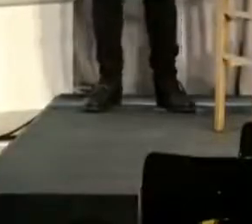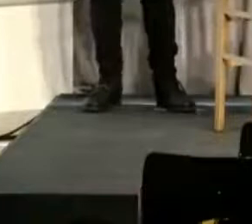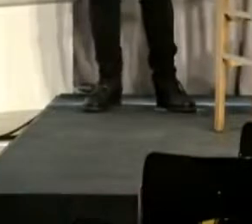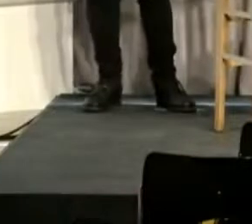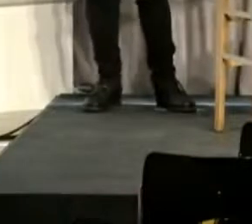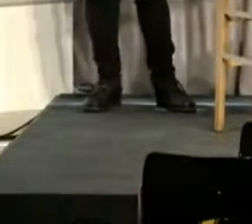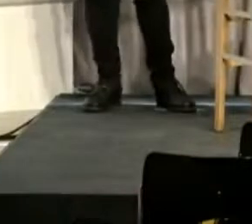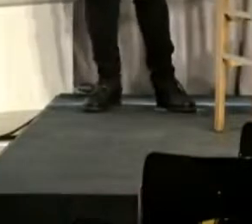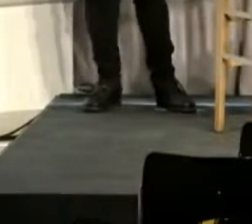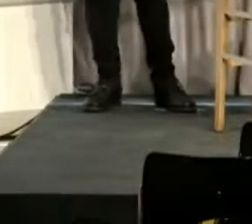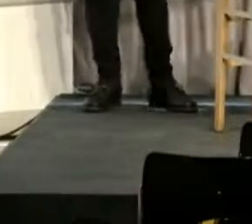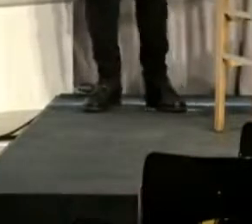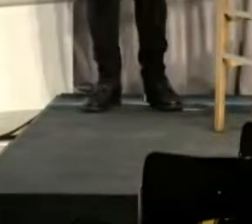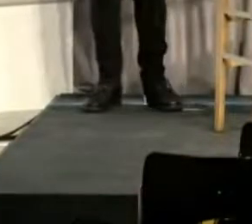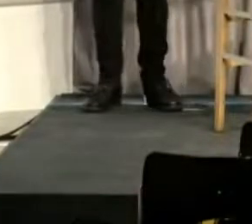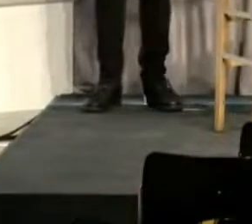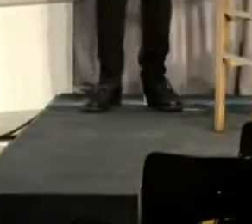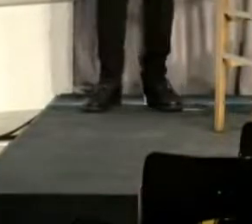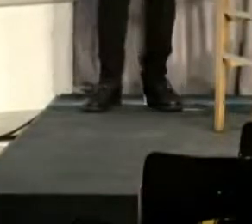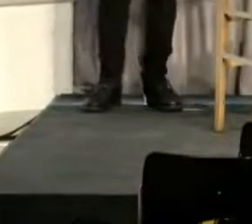Professor Justin Hansford.